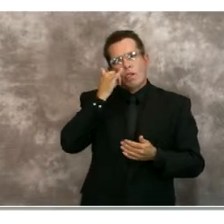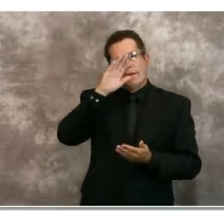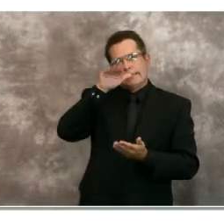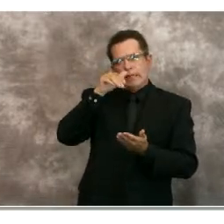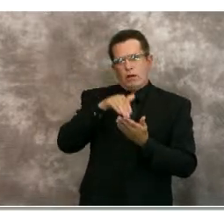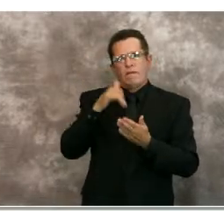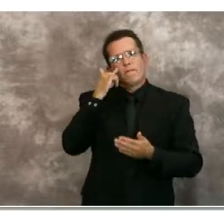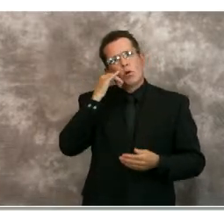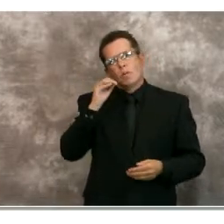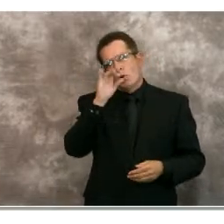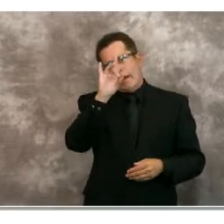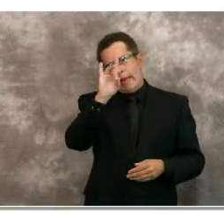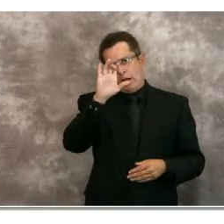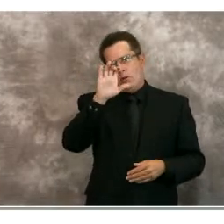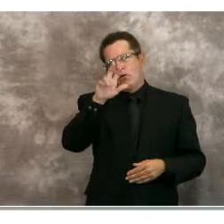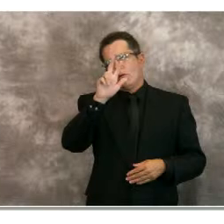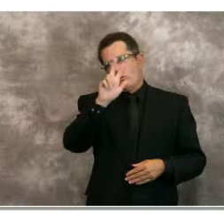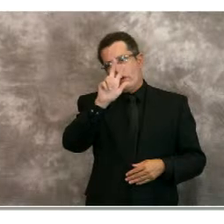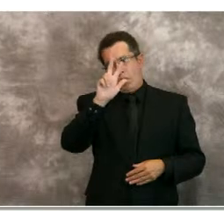at